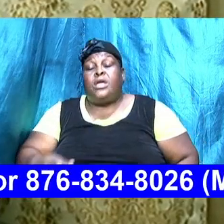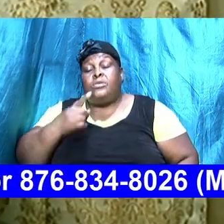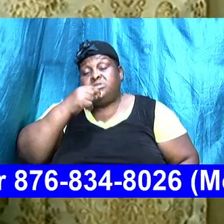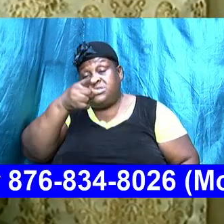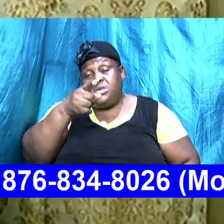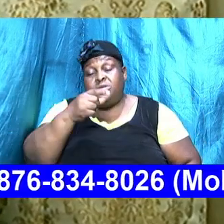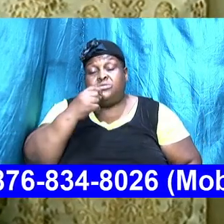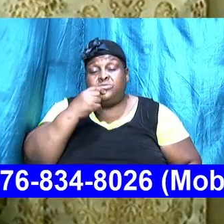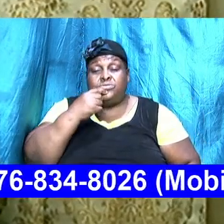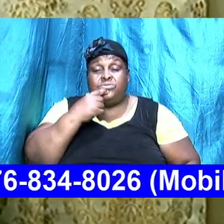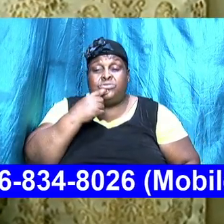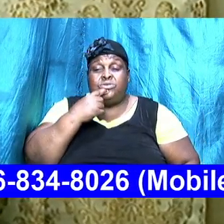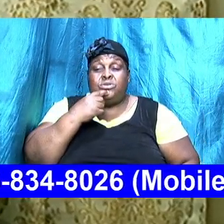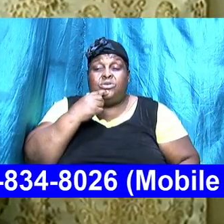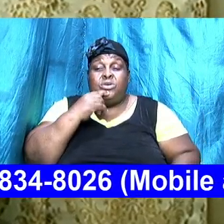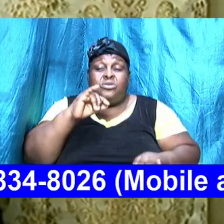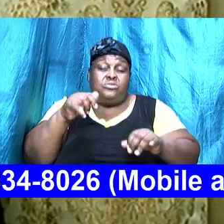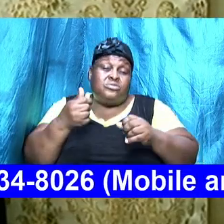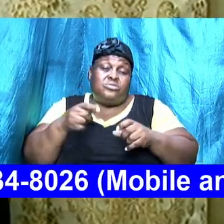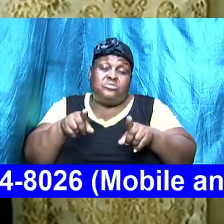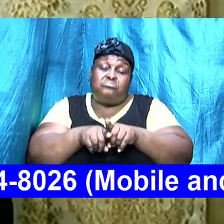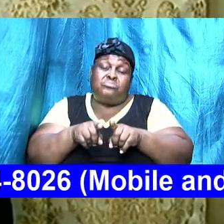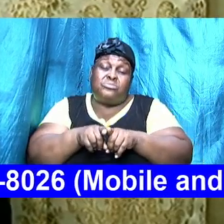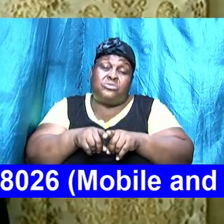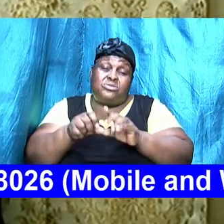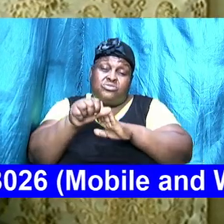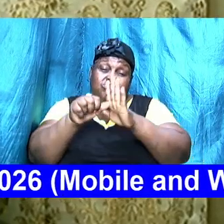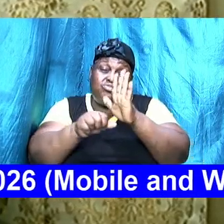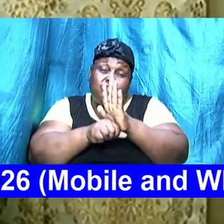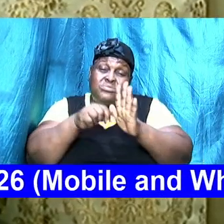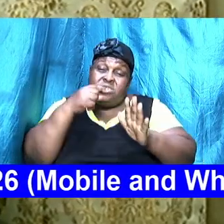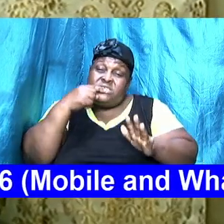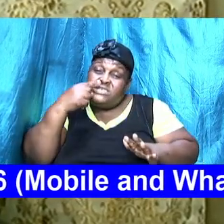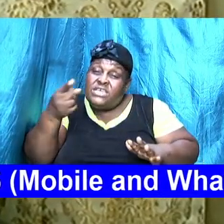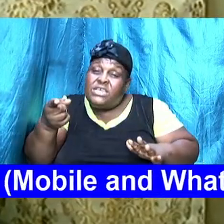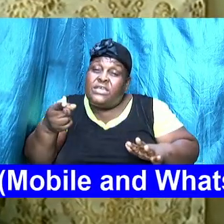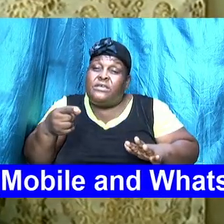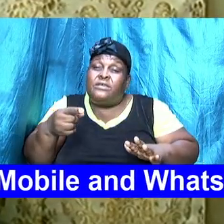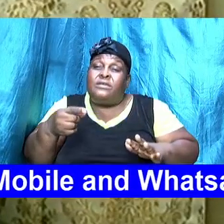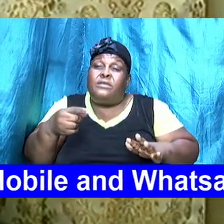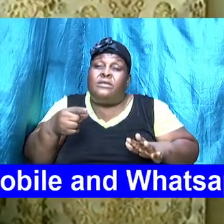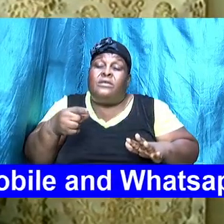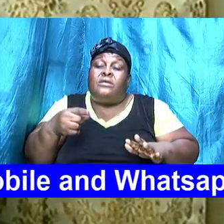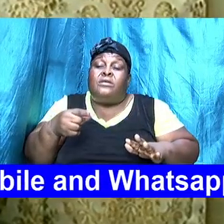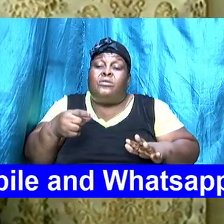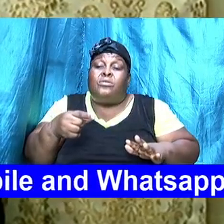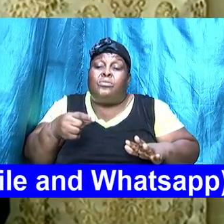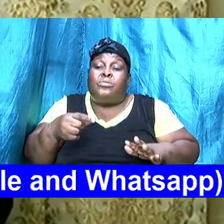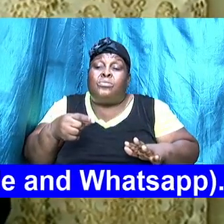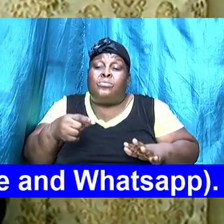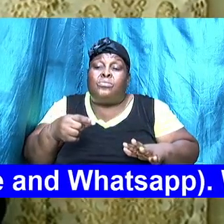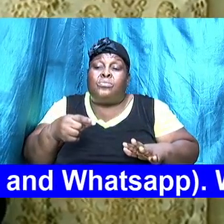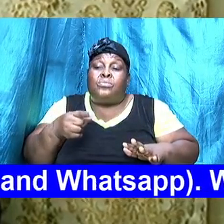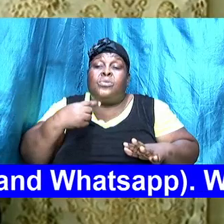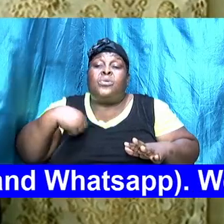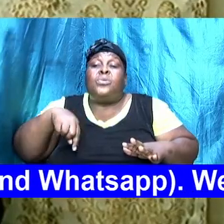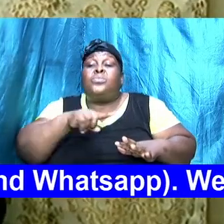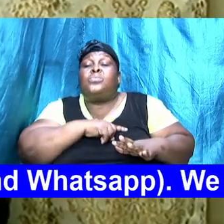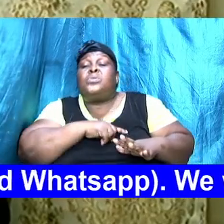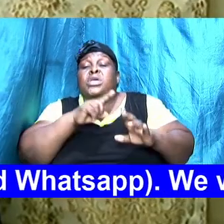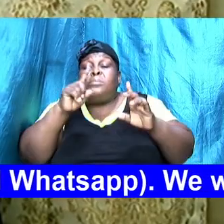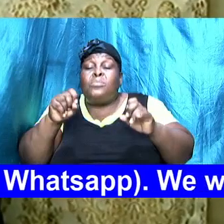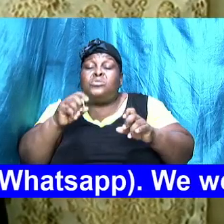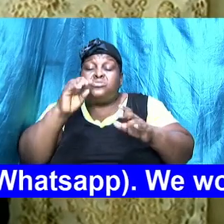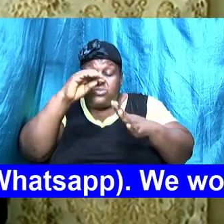you, just as this scripture declares in Acts chapter 5 and verse 29, we ought